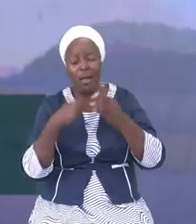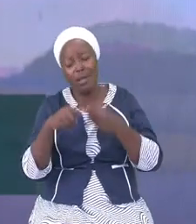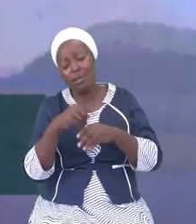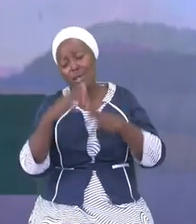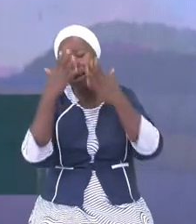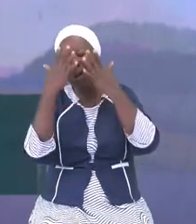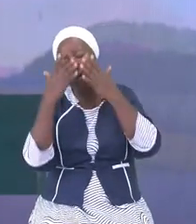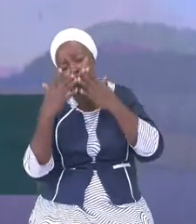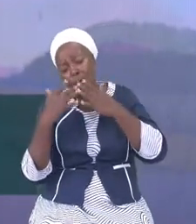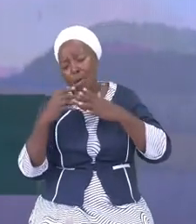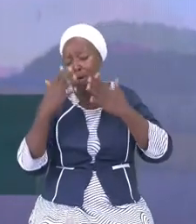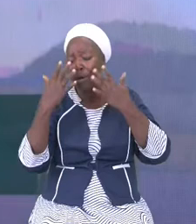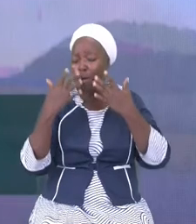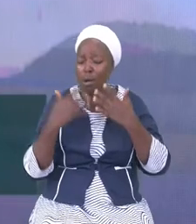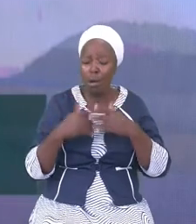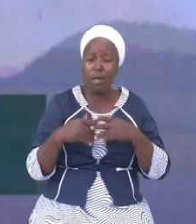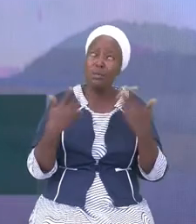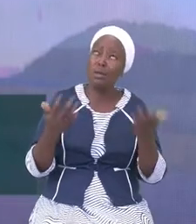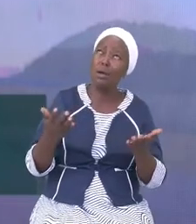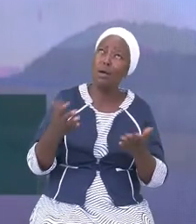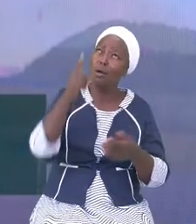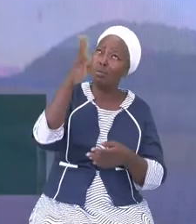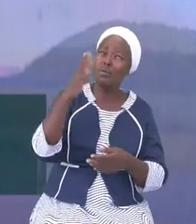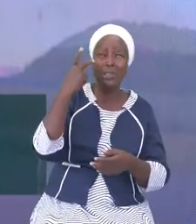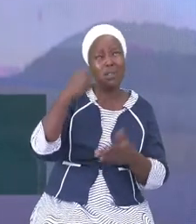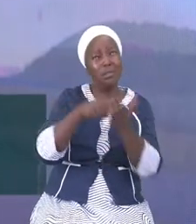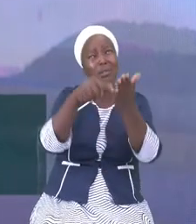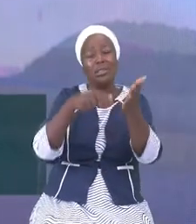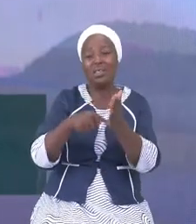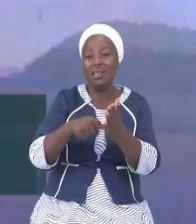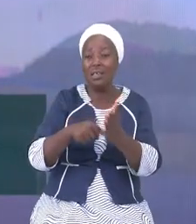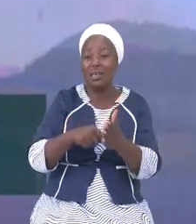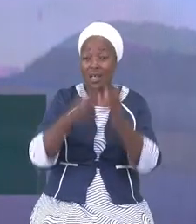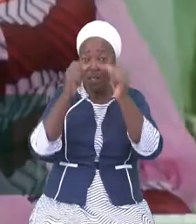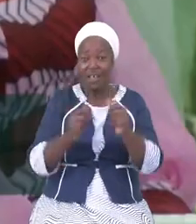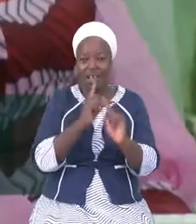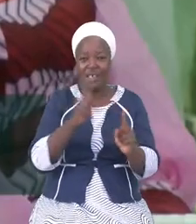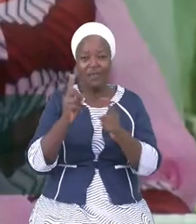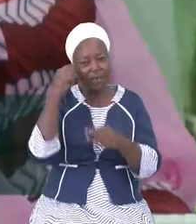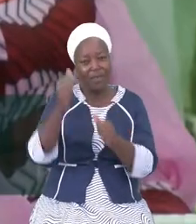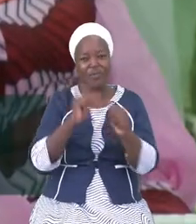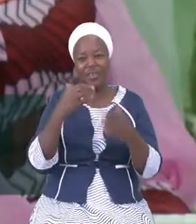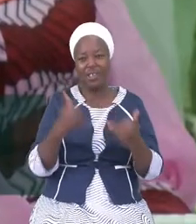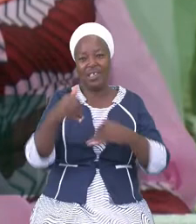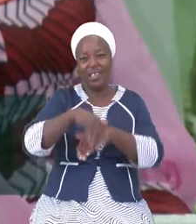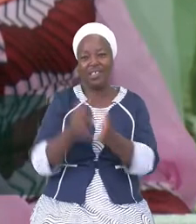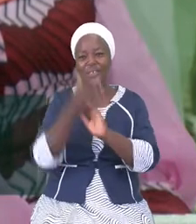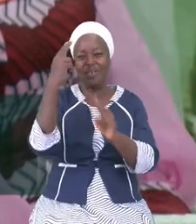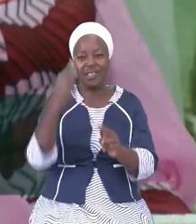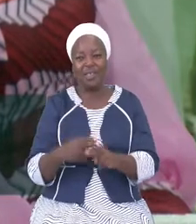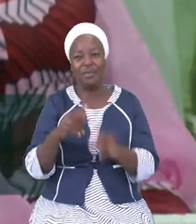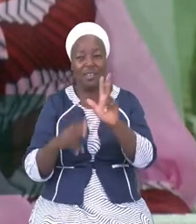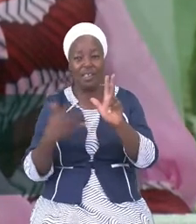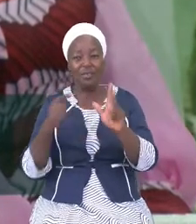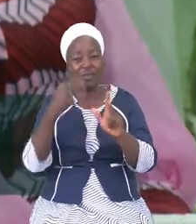this, look at this. Spontaneous answer for everyone tonight in Jesus' name. Three things we're looking at